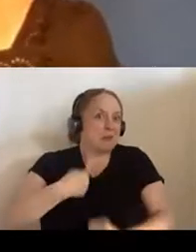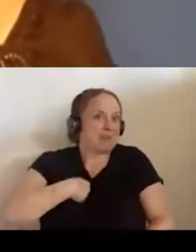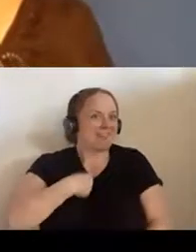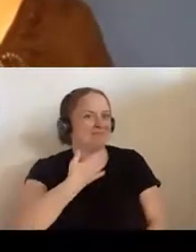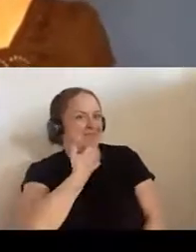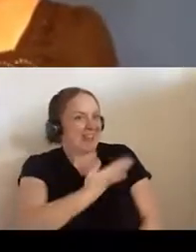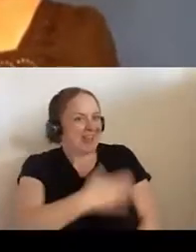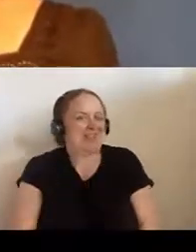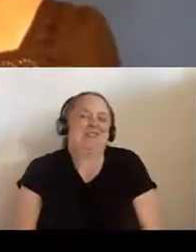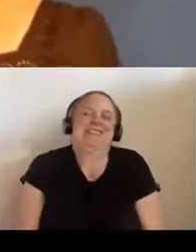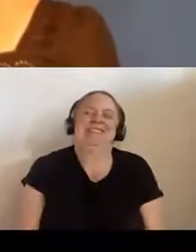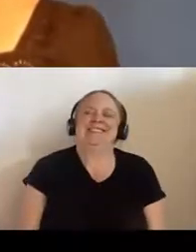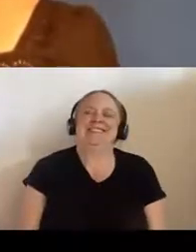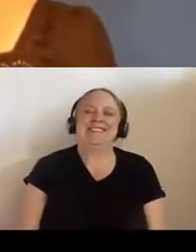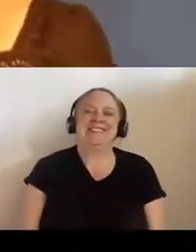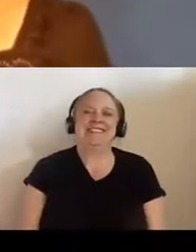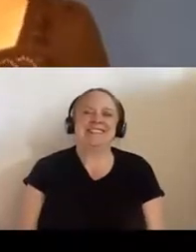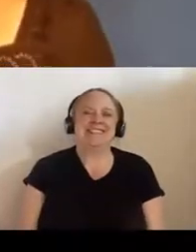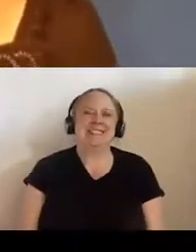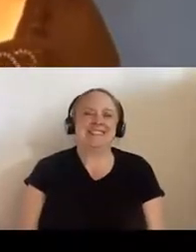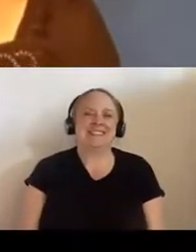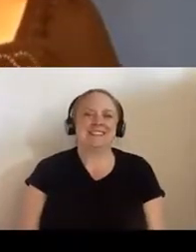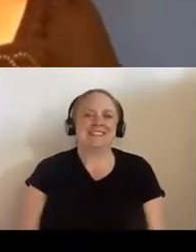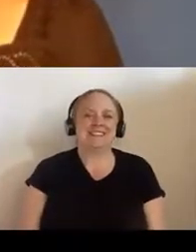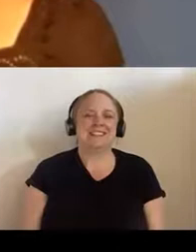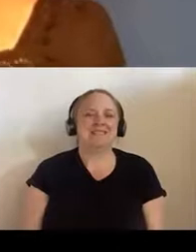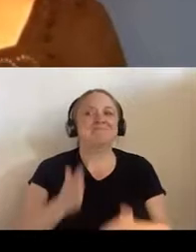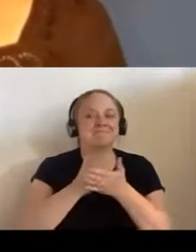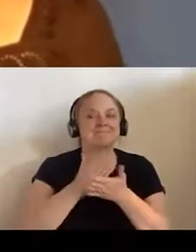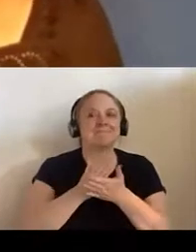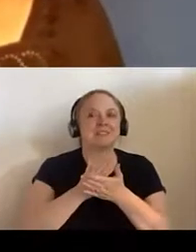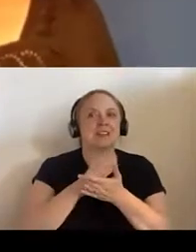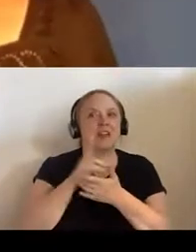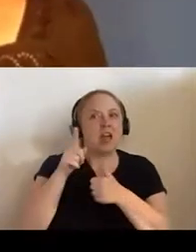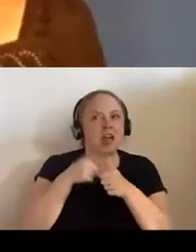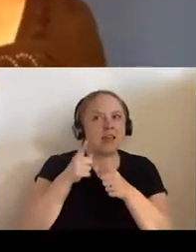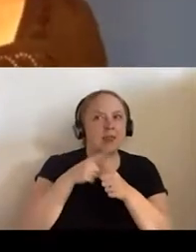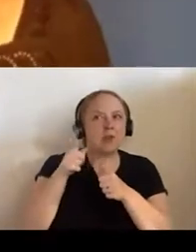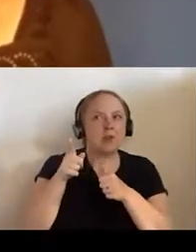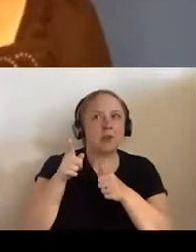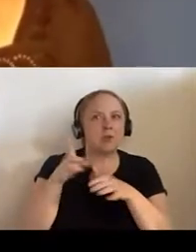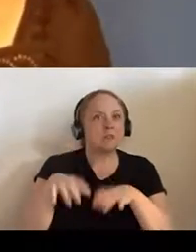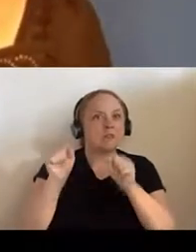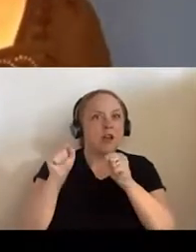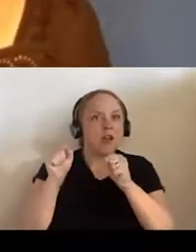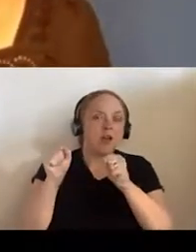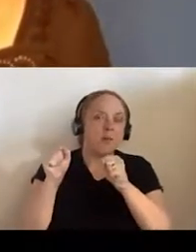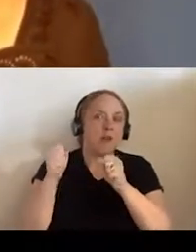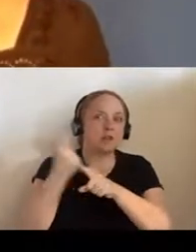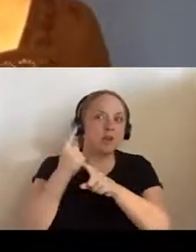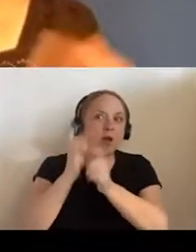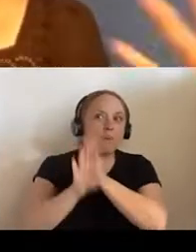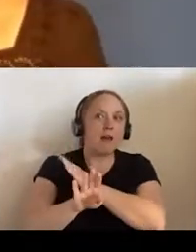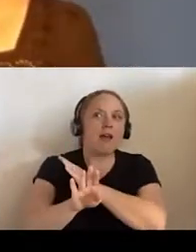much. yeah, for sure. So Akeelah, do you want to kick off by talking to us a little bit about